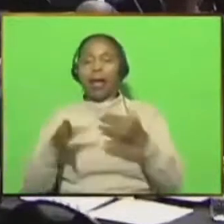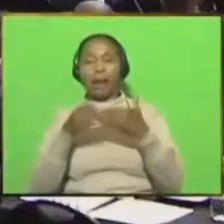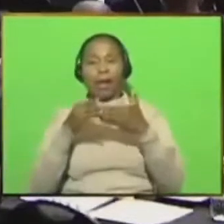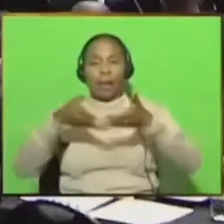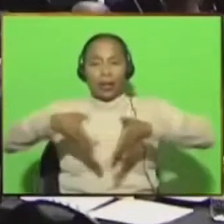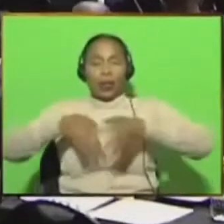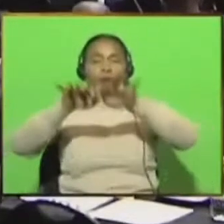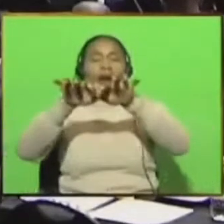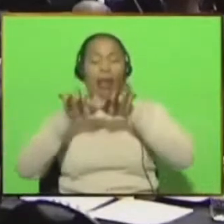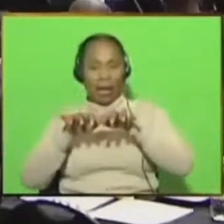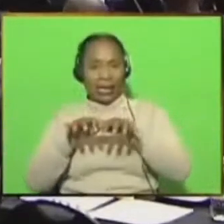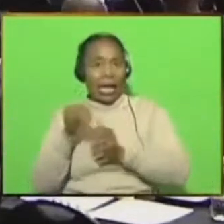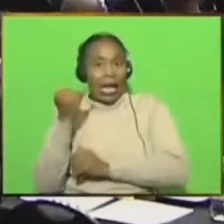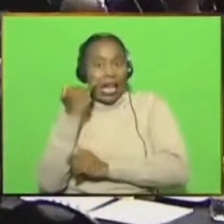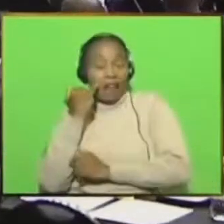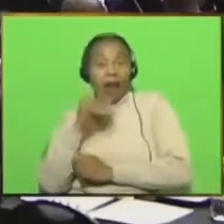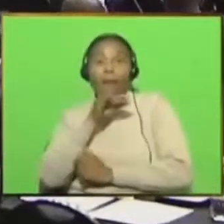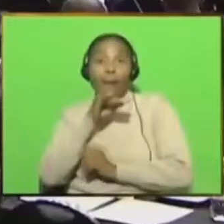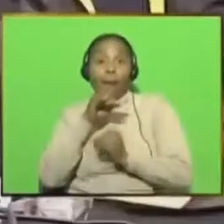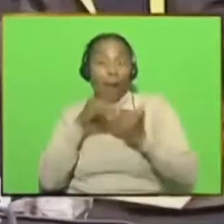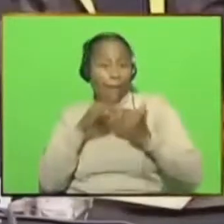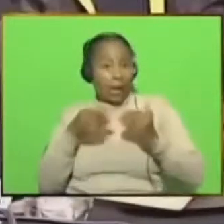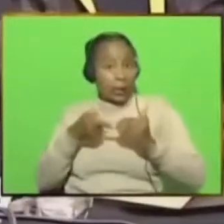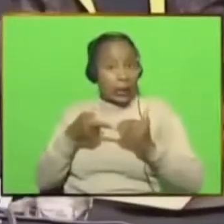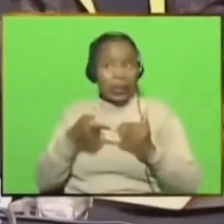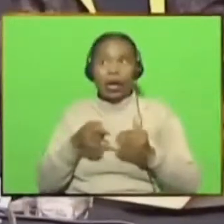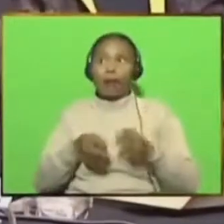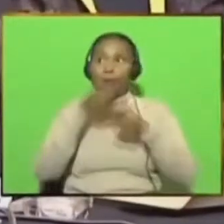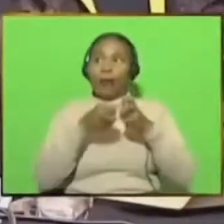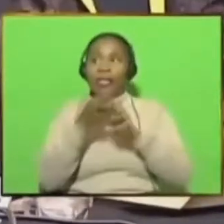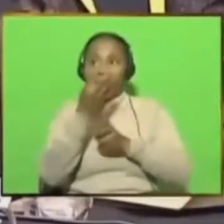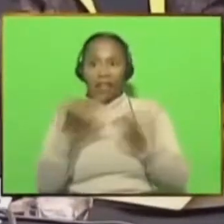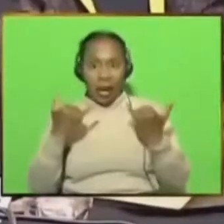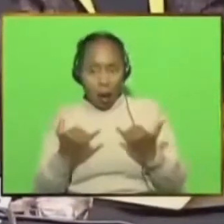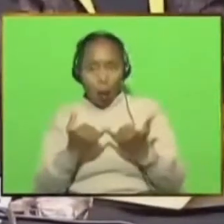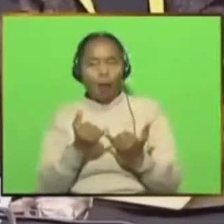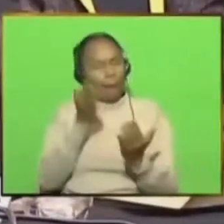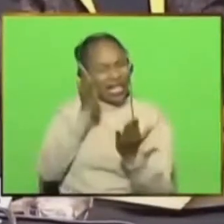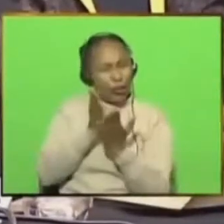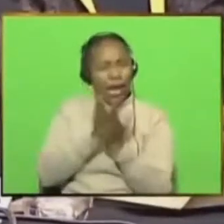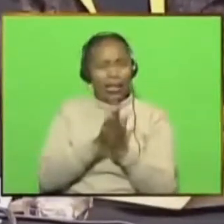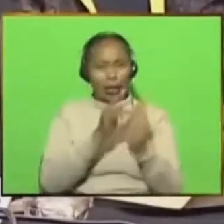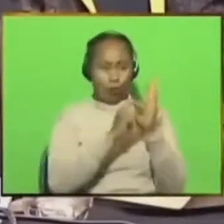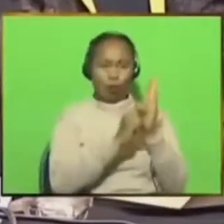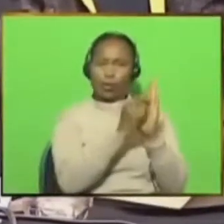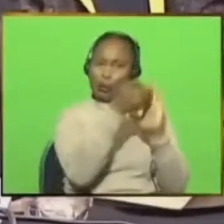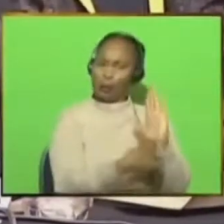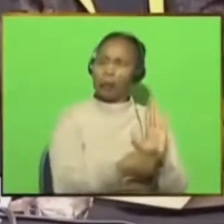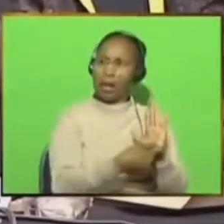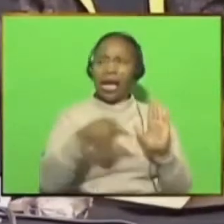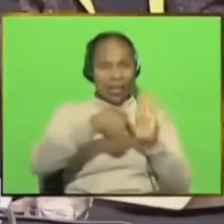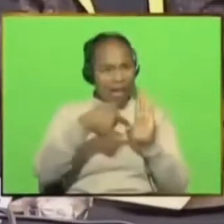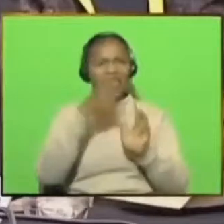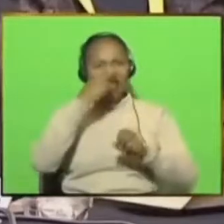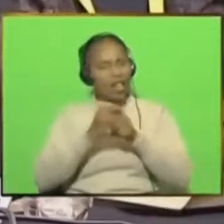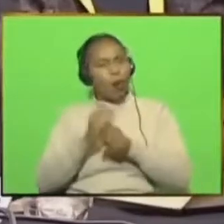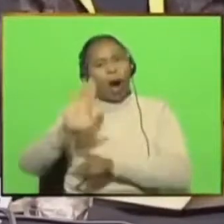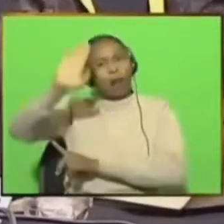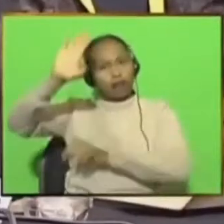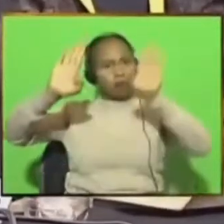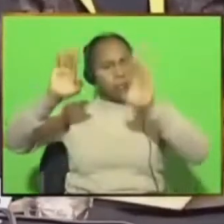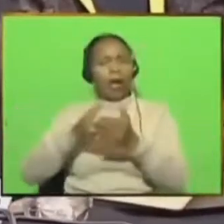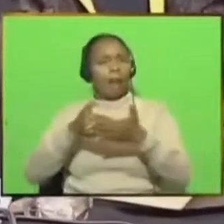Thank you very much, Chief Justice. Just a couple of things. I think it would be improper for us to